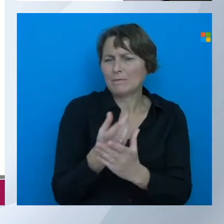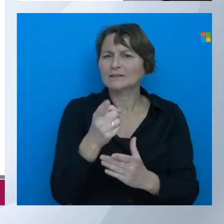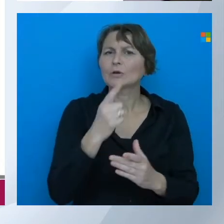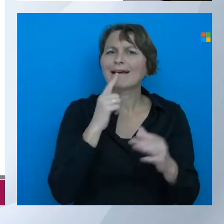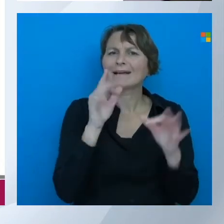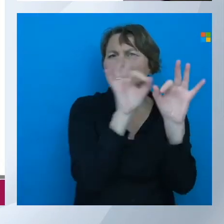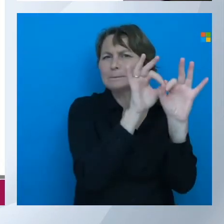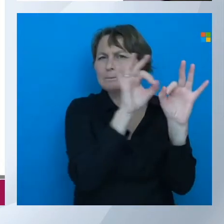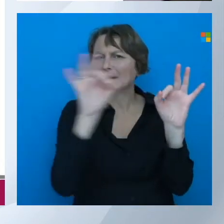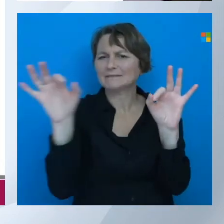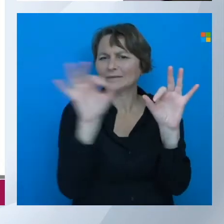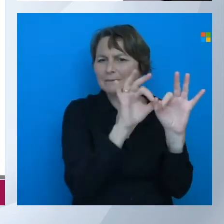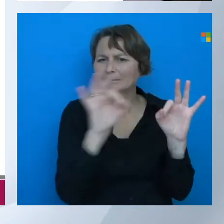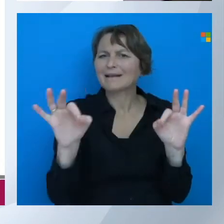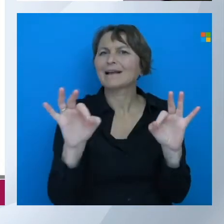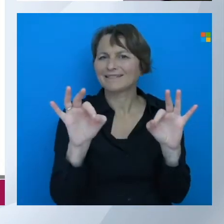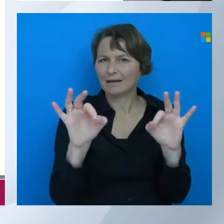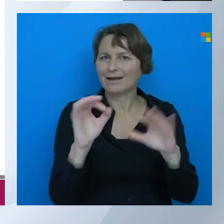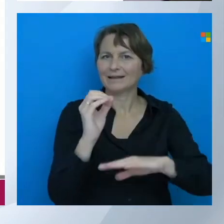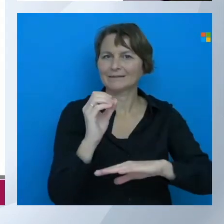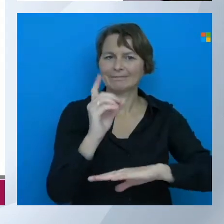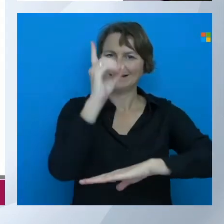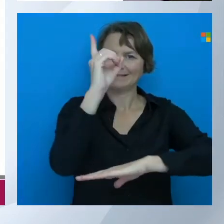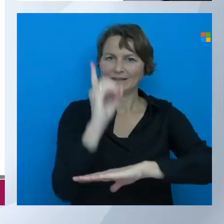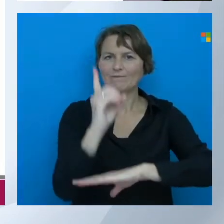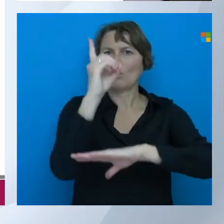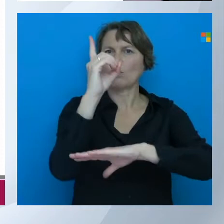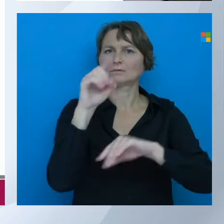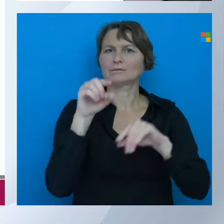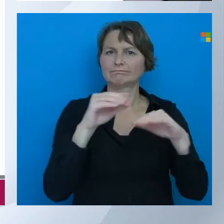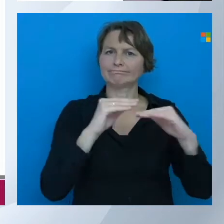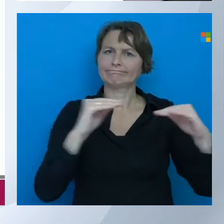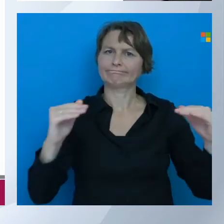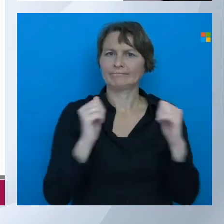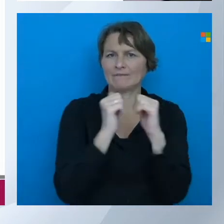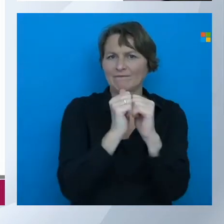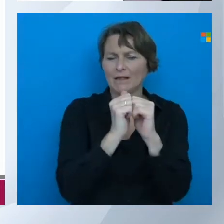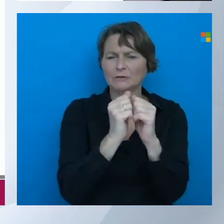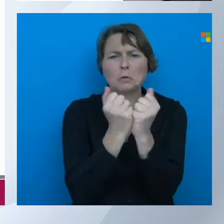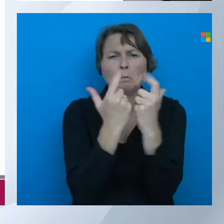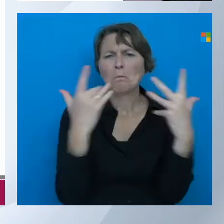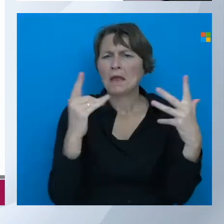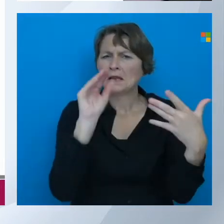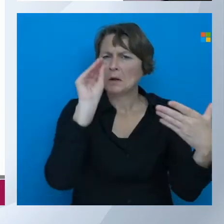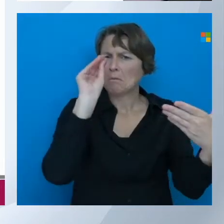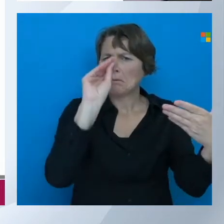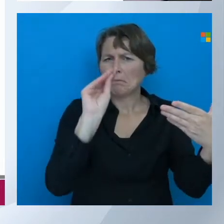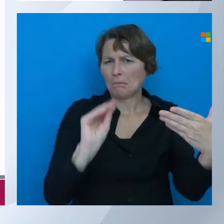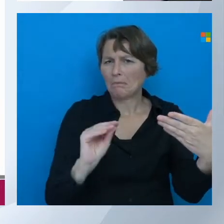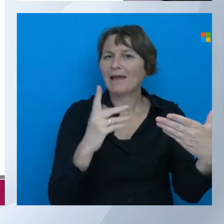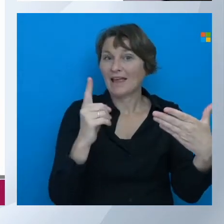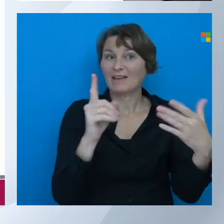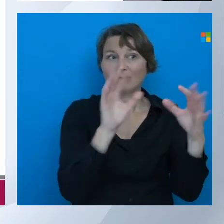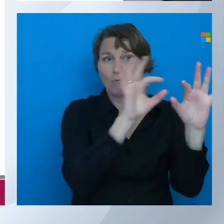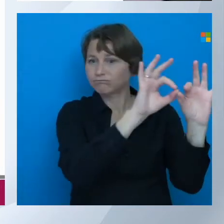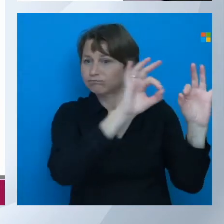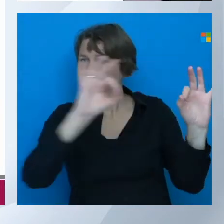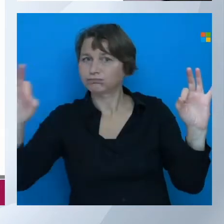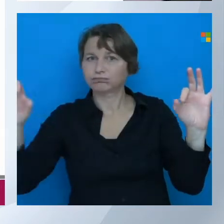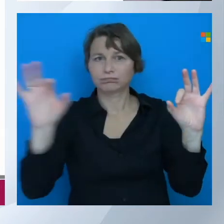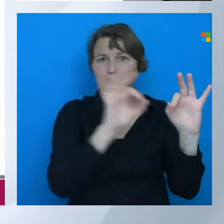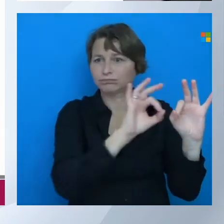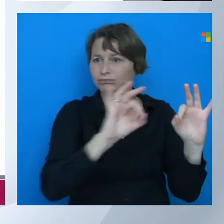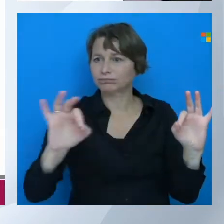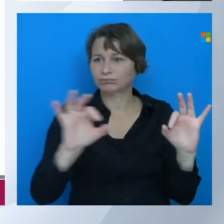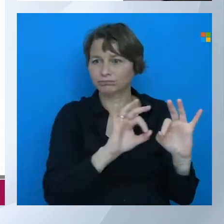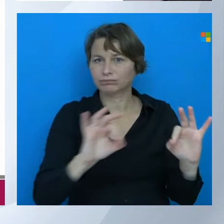your template. So that already gives you a lot of filled out fields in your form. But